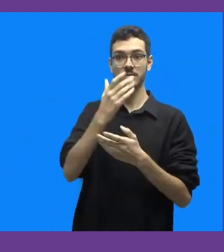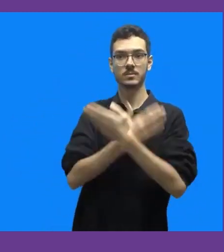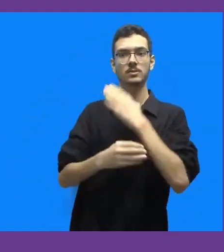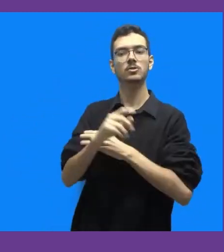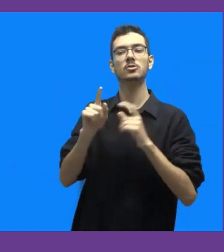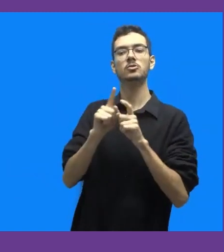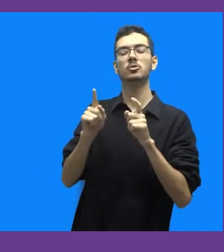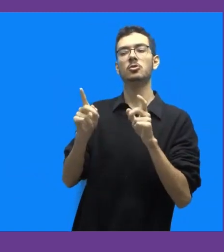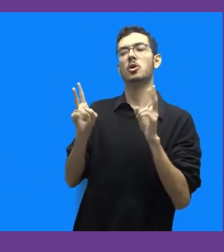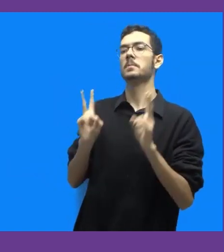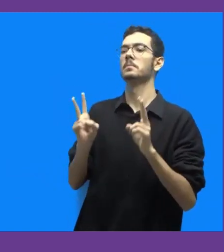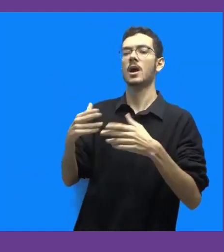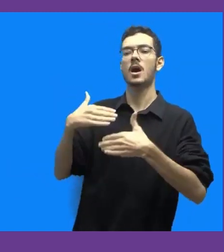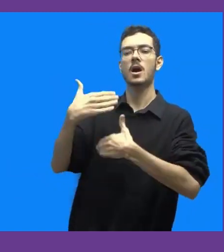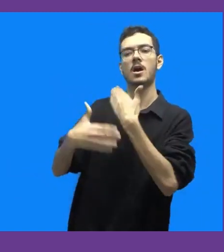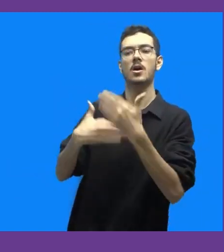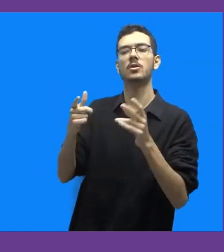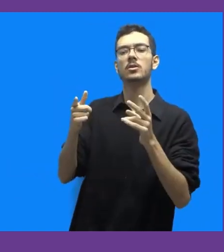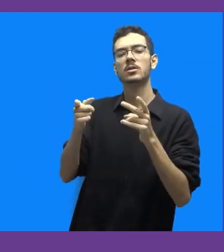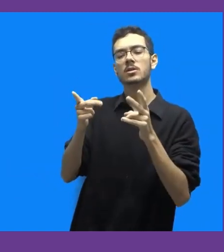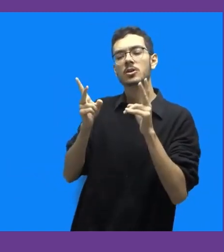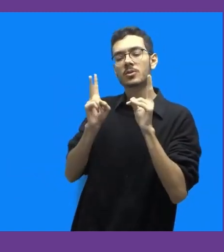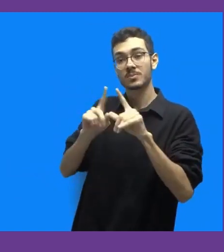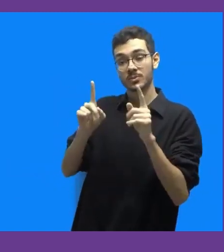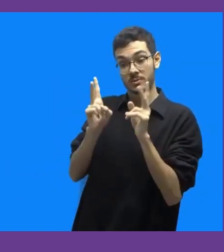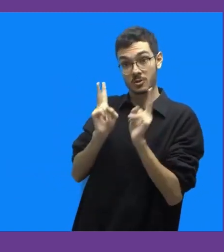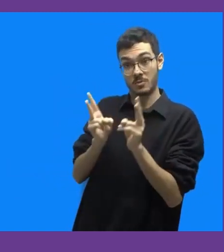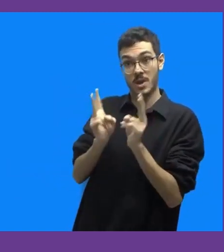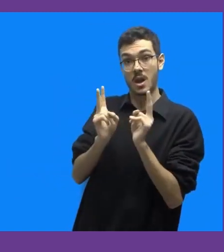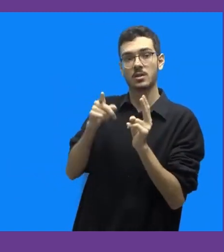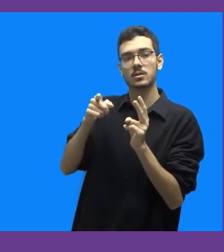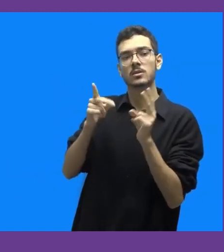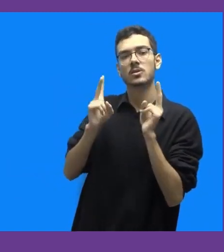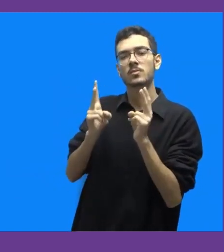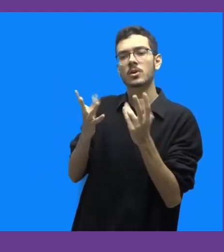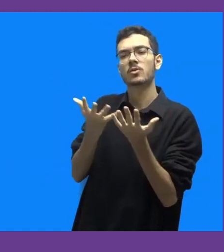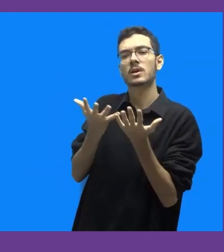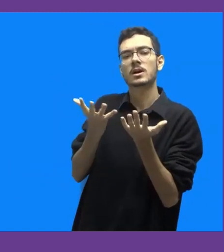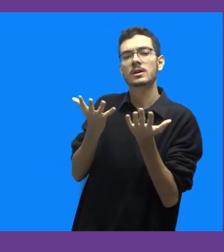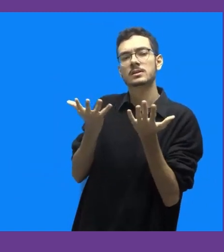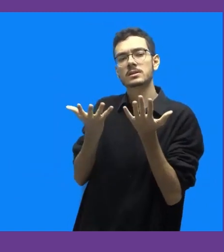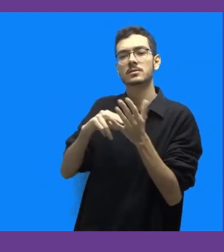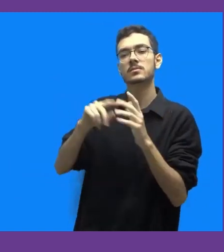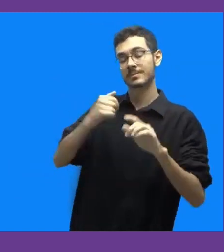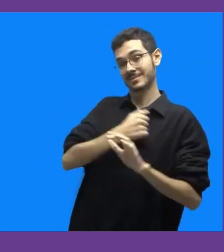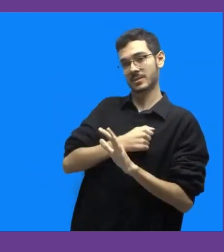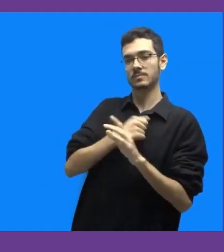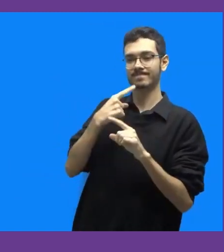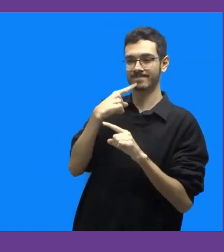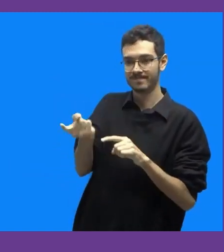and please forgive me, but I will say that in universities that's particularly an issue, right? Because we are thinking